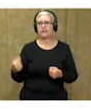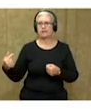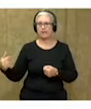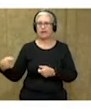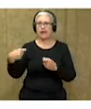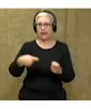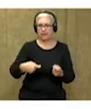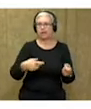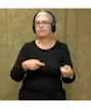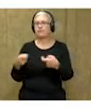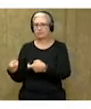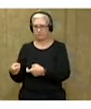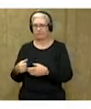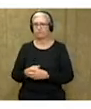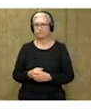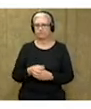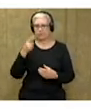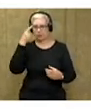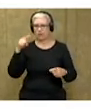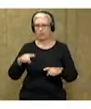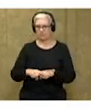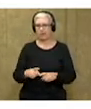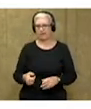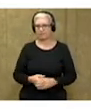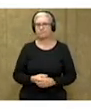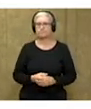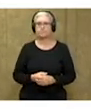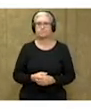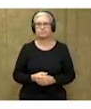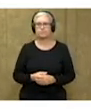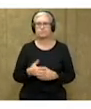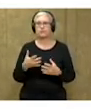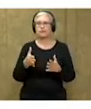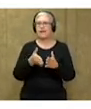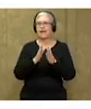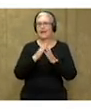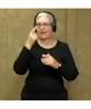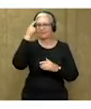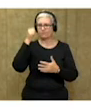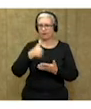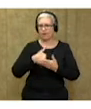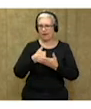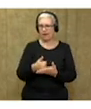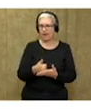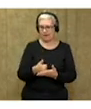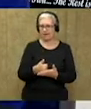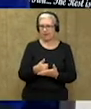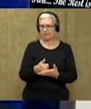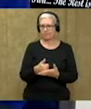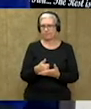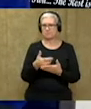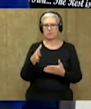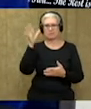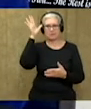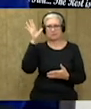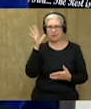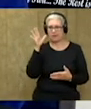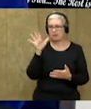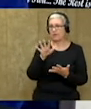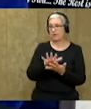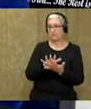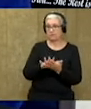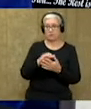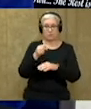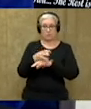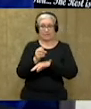for help. If you're at home, ask your parent for help. If you're at school, you can come to your counselor and ask your counselor for help, or your